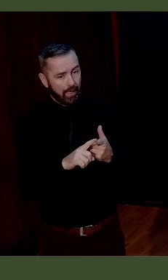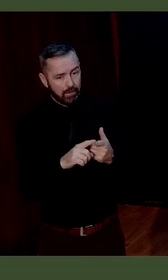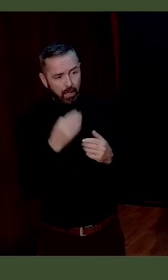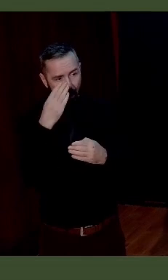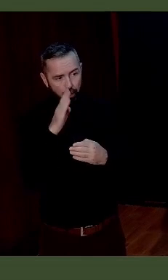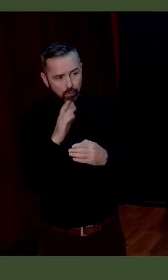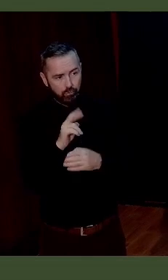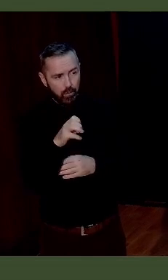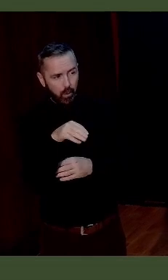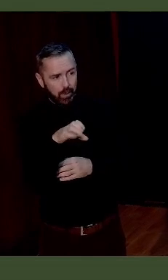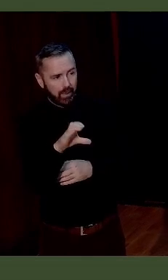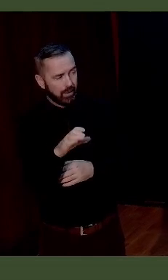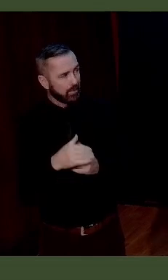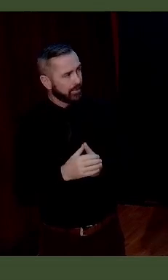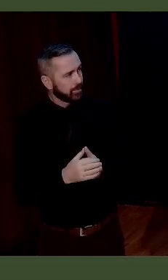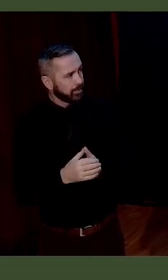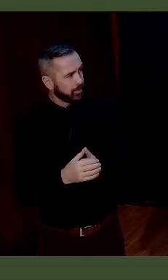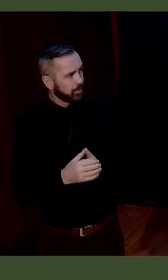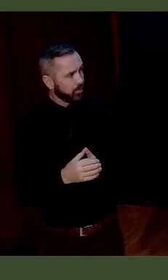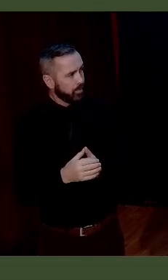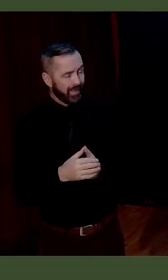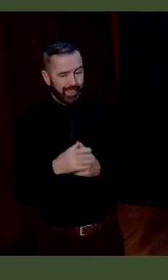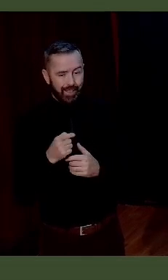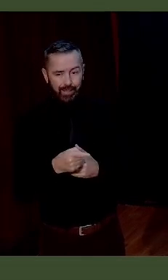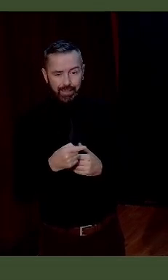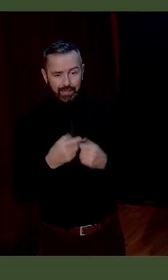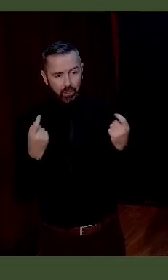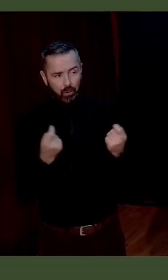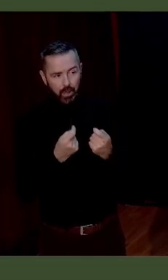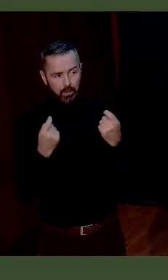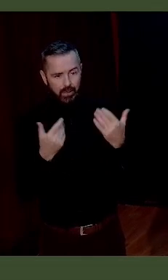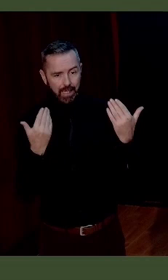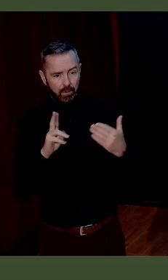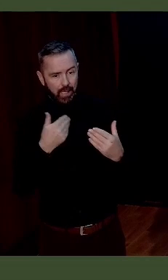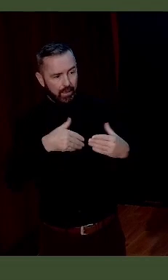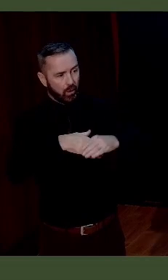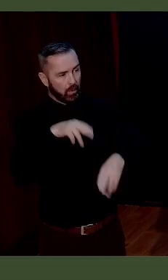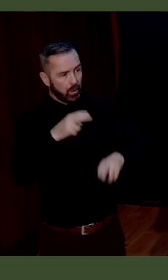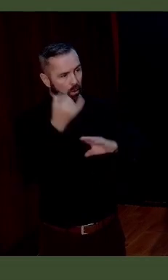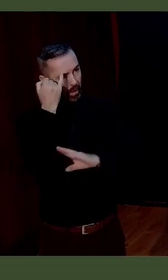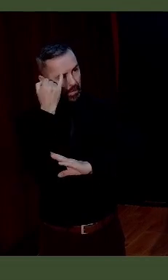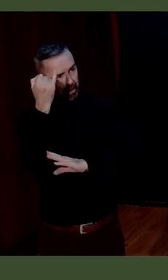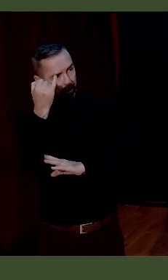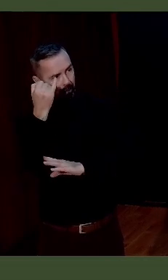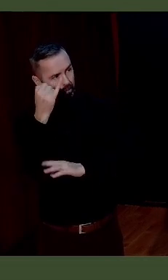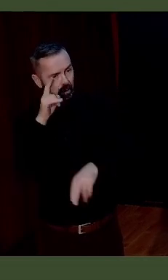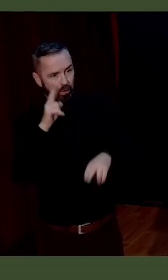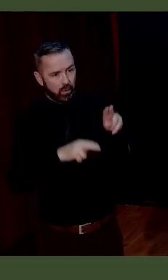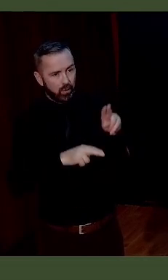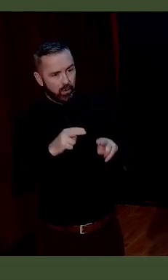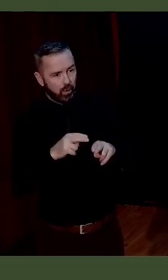Irish Republic. Seeing commemoration in its broadest sense, therefore, we can now incorporate new imaginings,